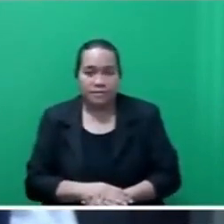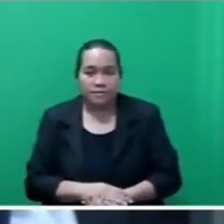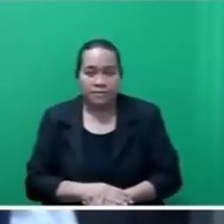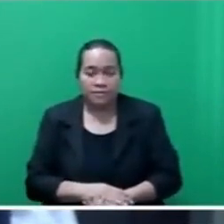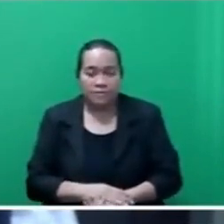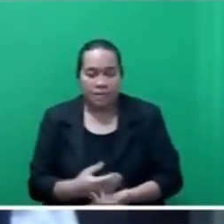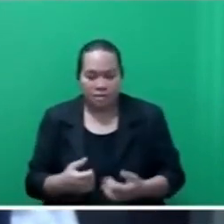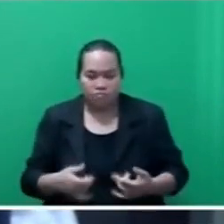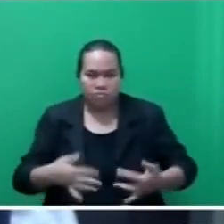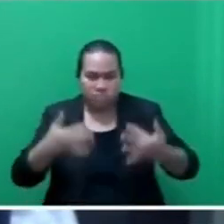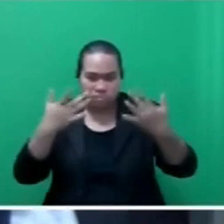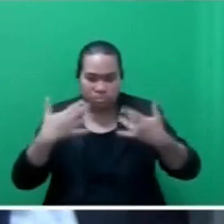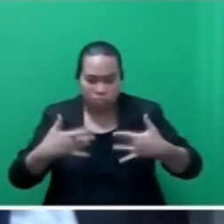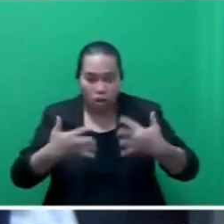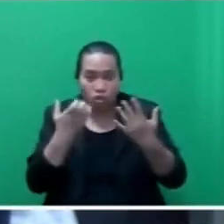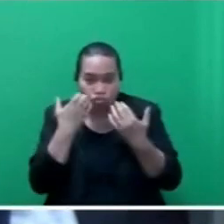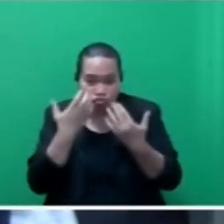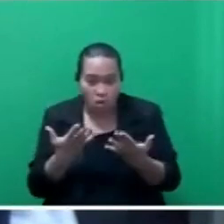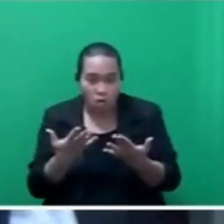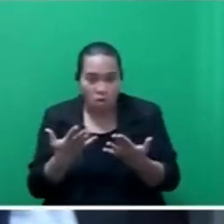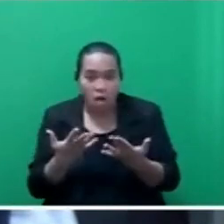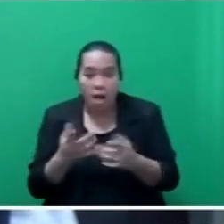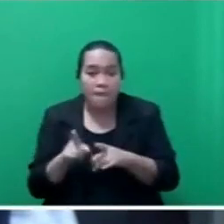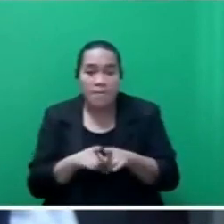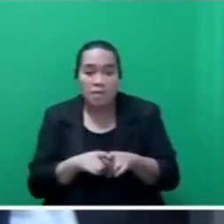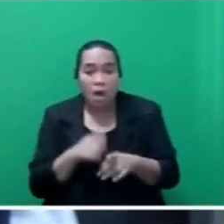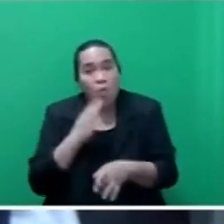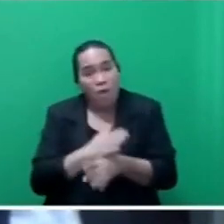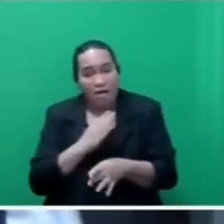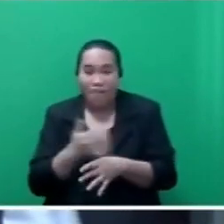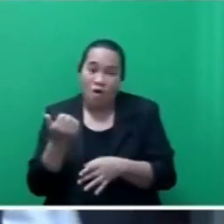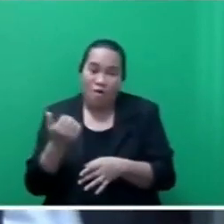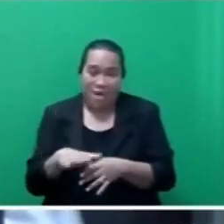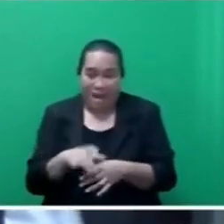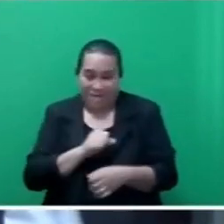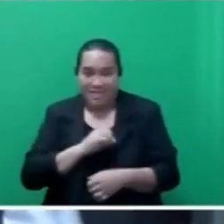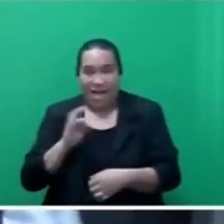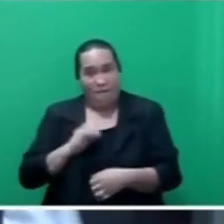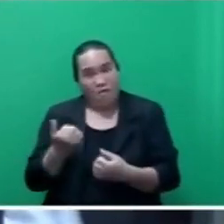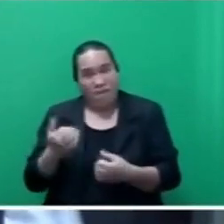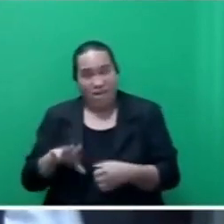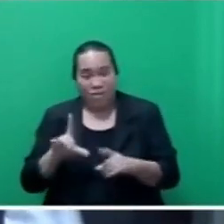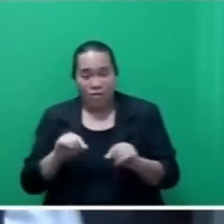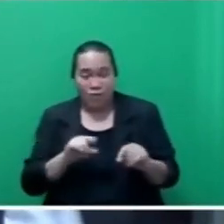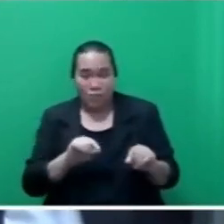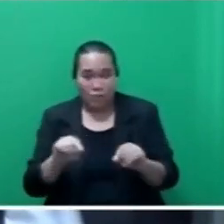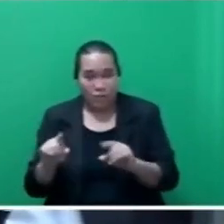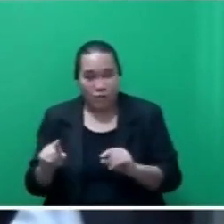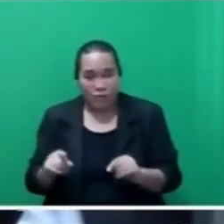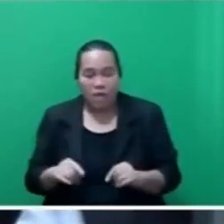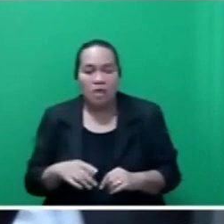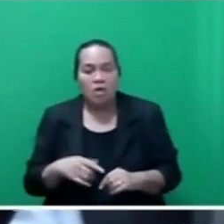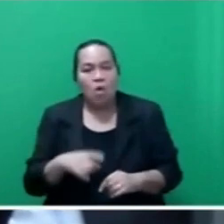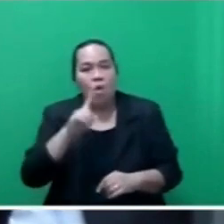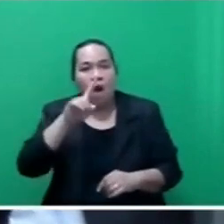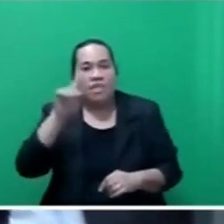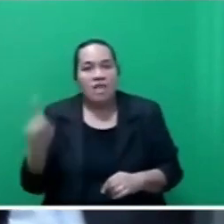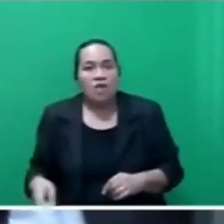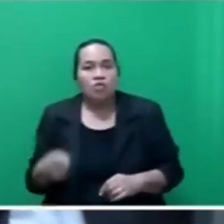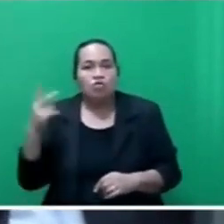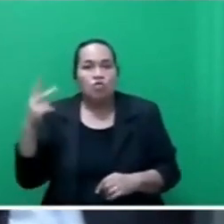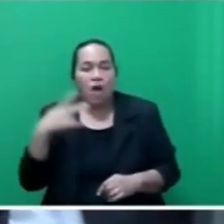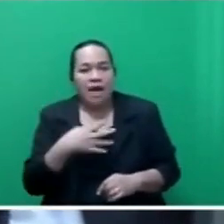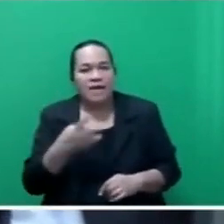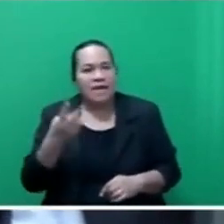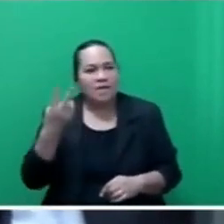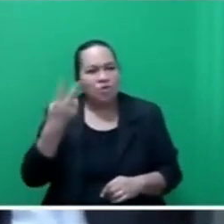The numbers indicate that with the work that they've done, they've been able to put in 1,286